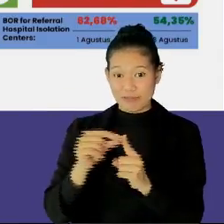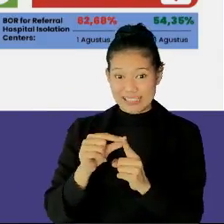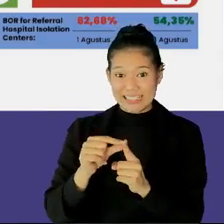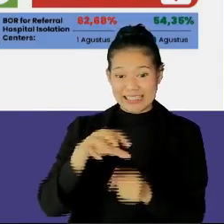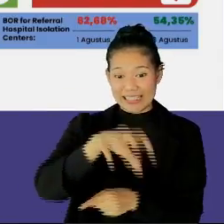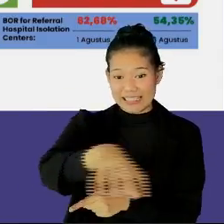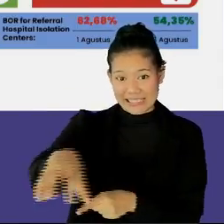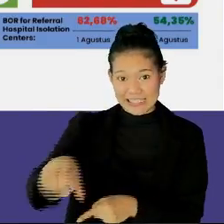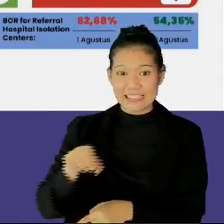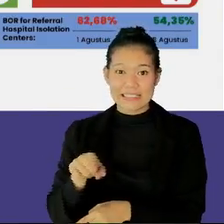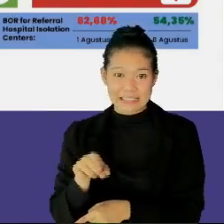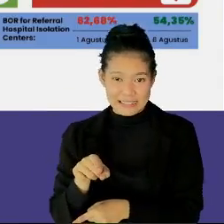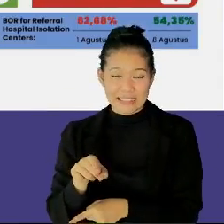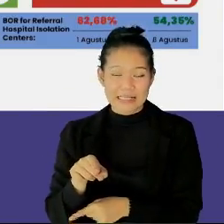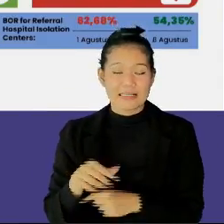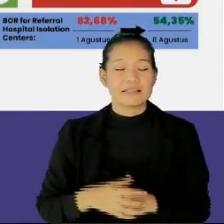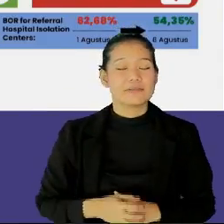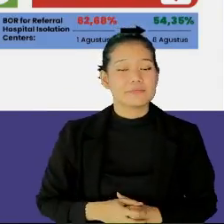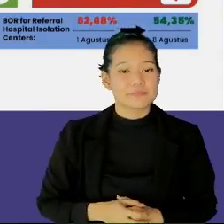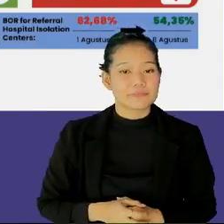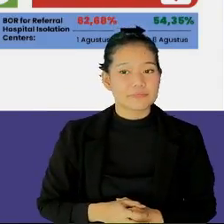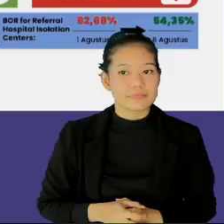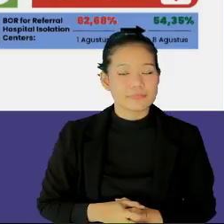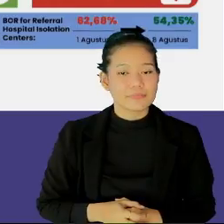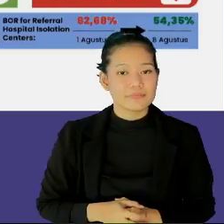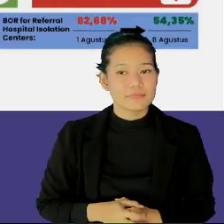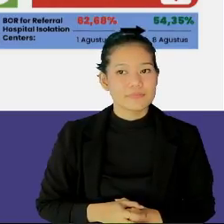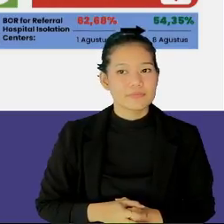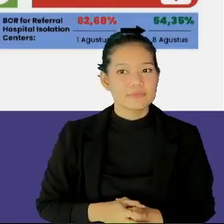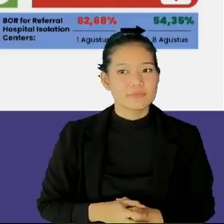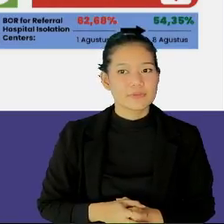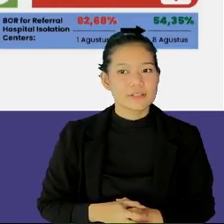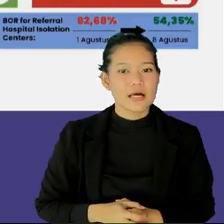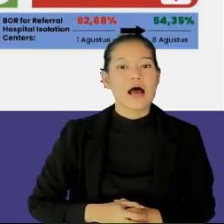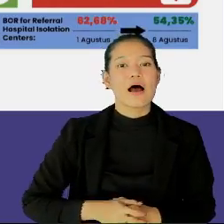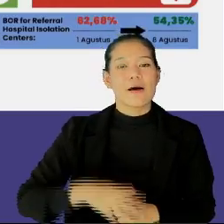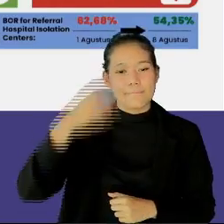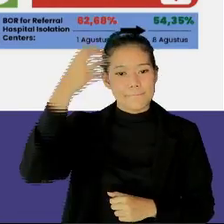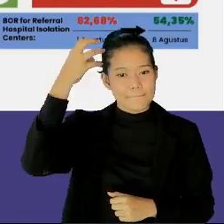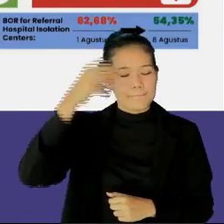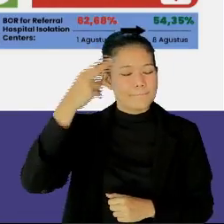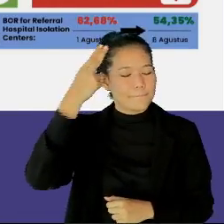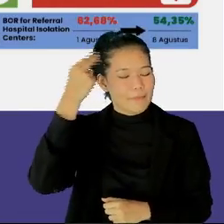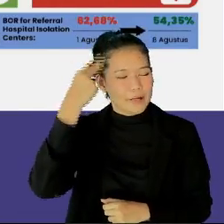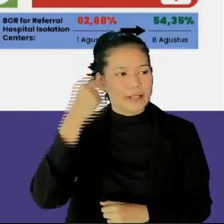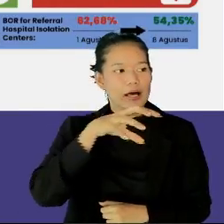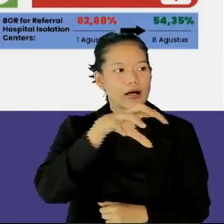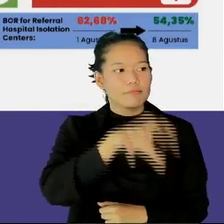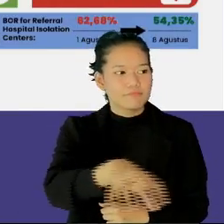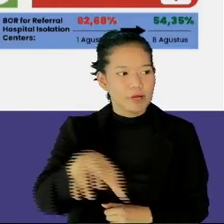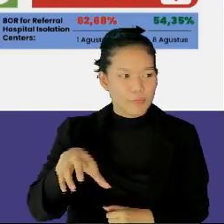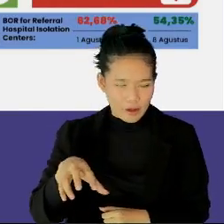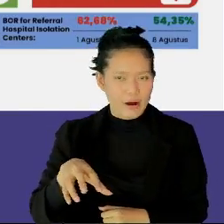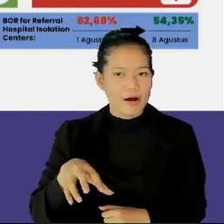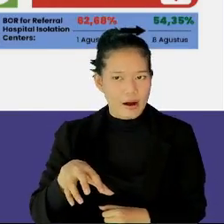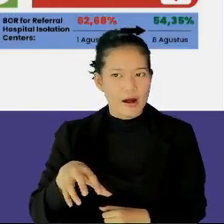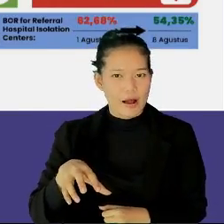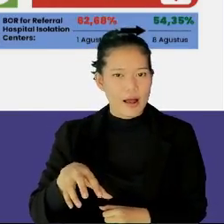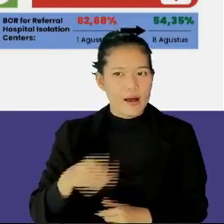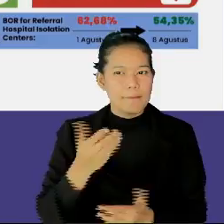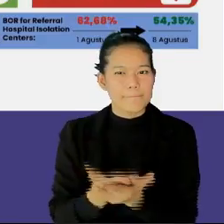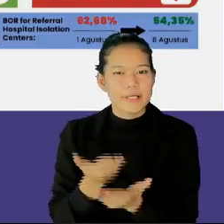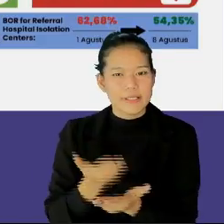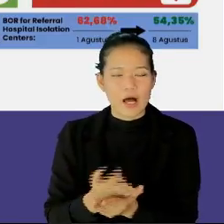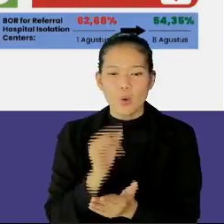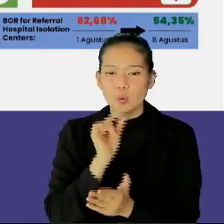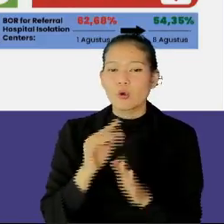Java, Bali mentioned previously, their respective governors and mayors and regions are